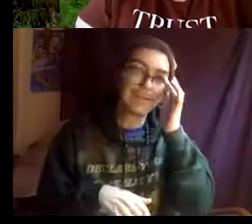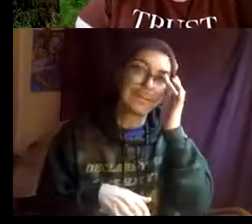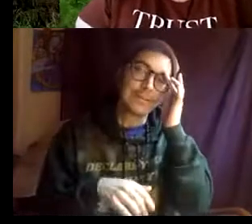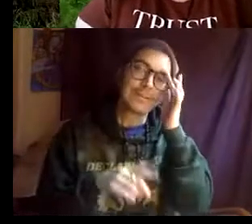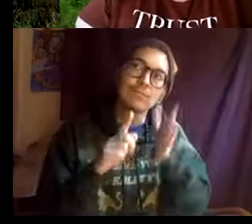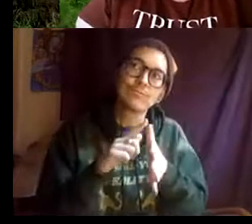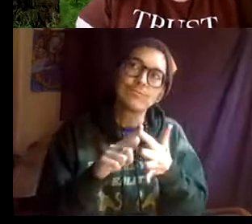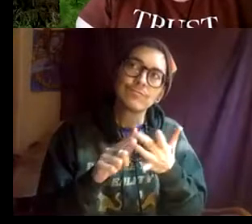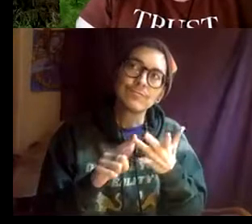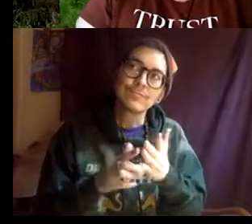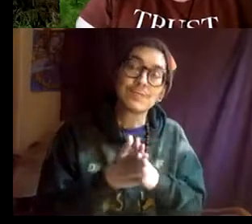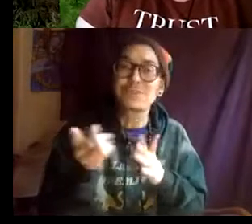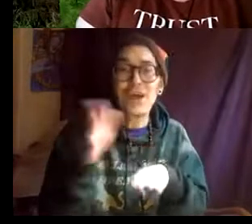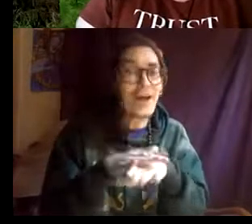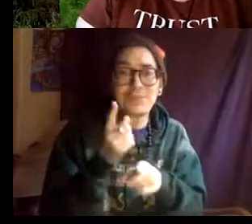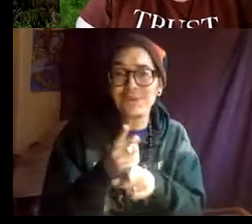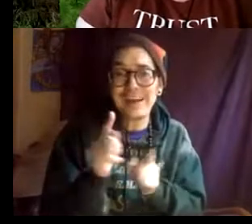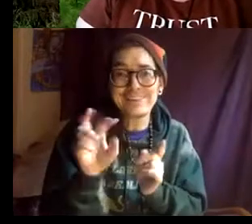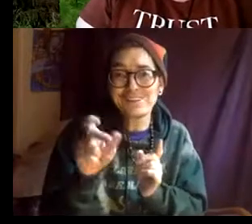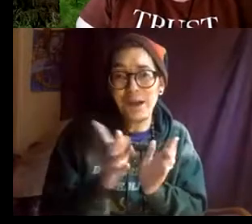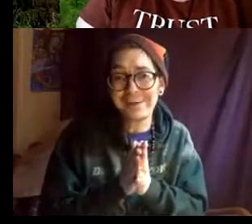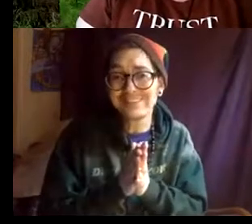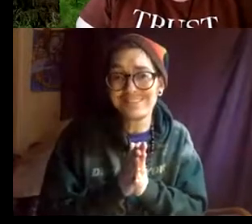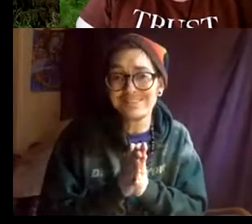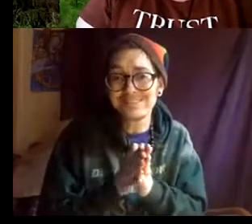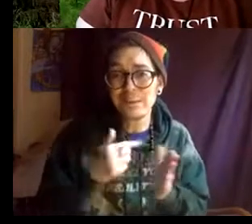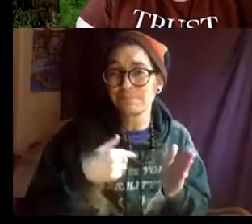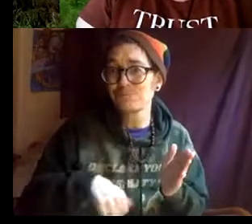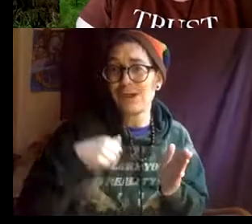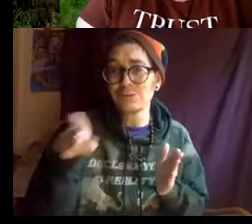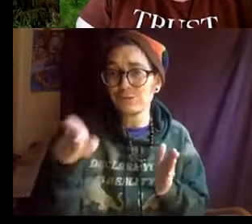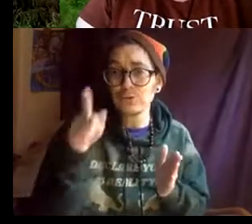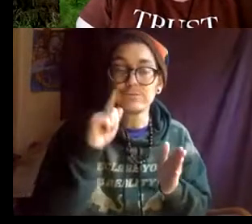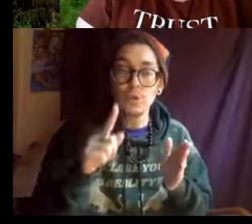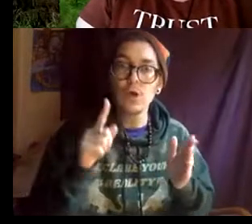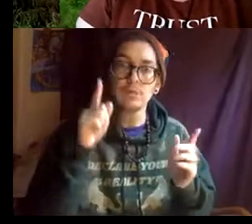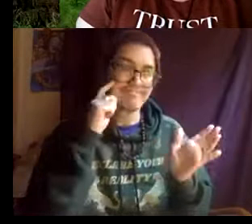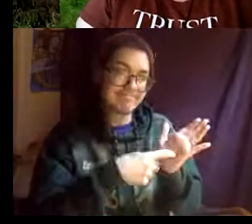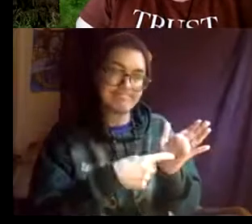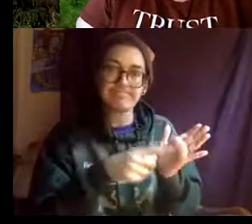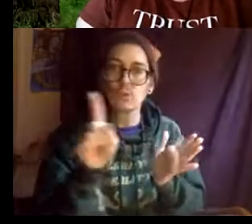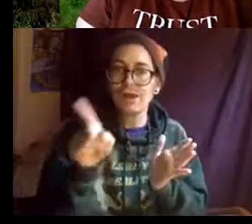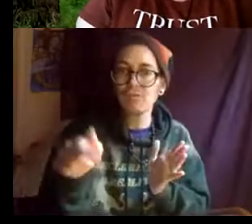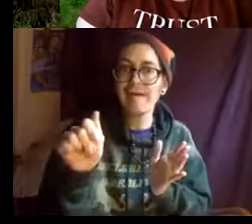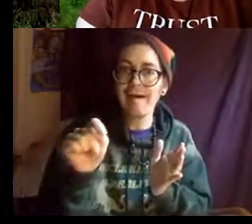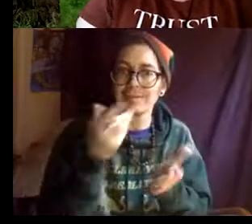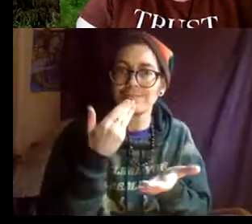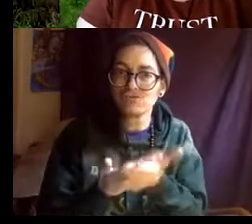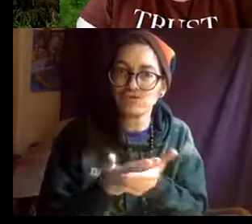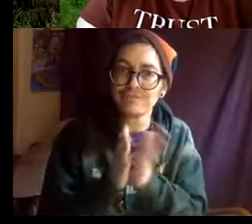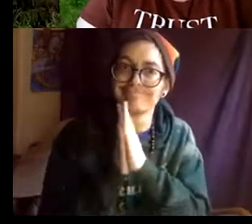compassion, and can relate. And again, when I'm hearing everybody here, again, just